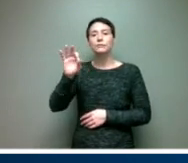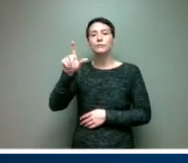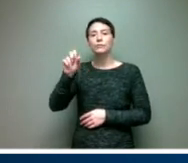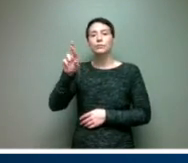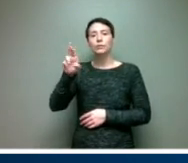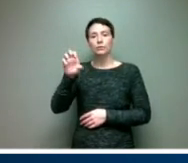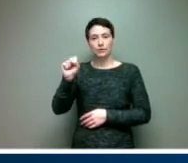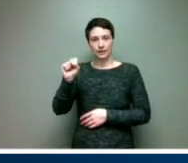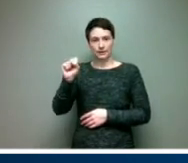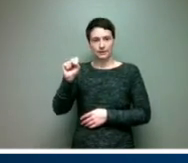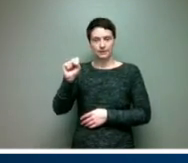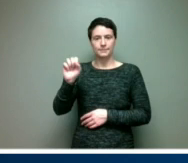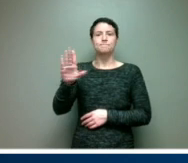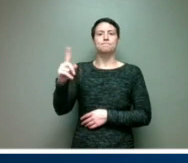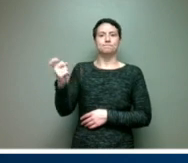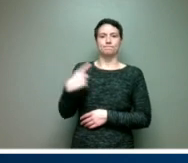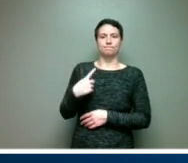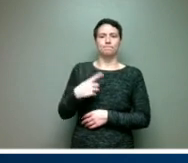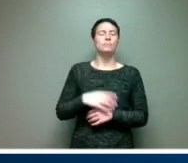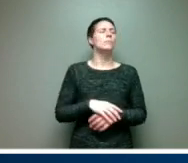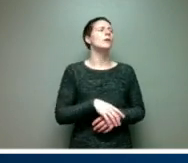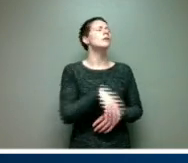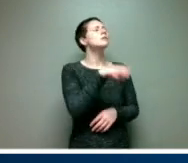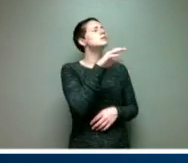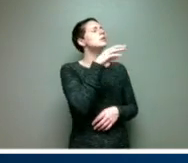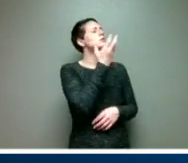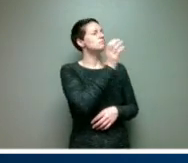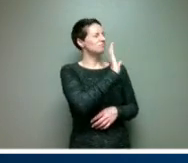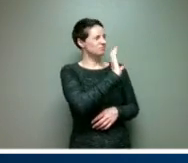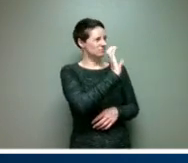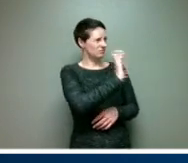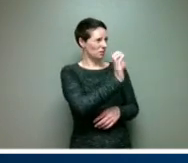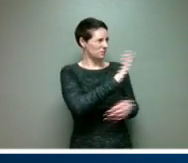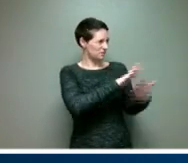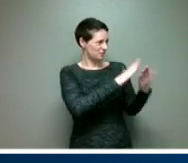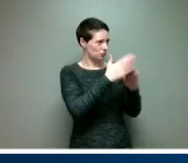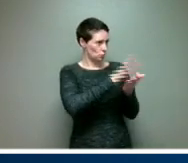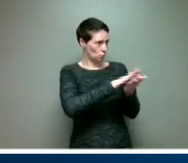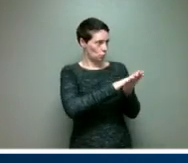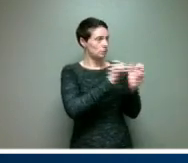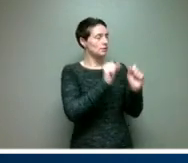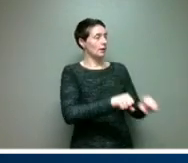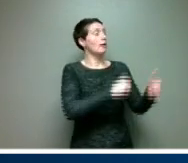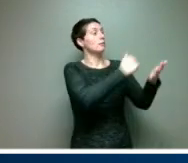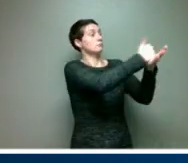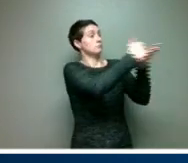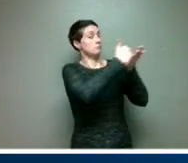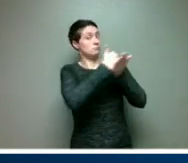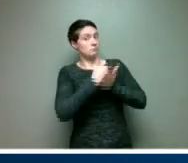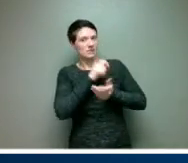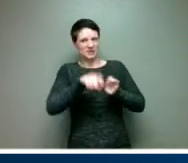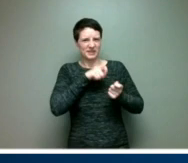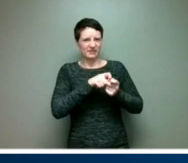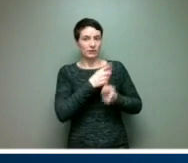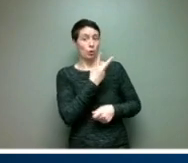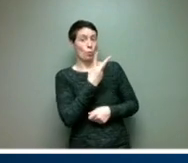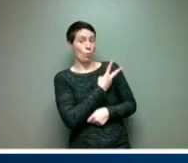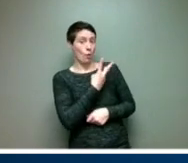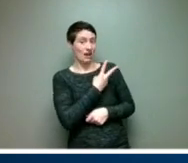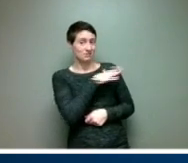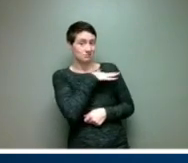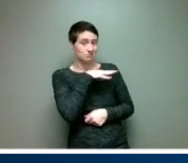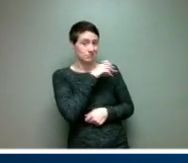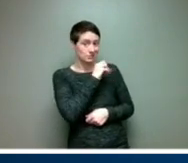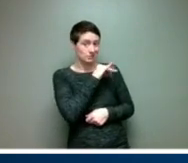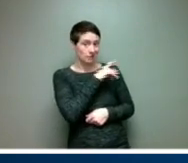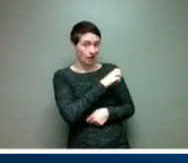So what help can CCS provide on the West Side or elsewhere to parents who can't speak or write English